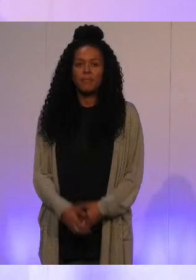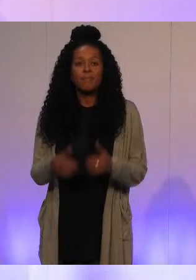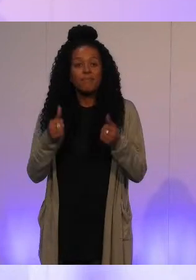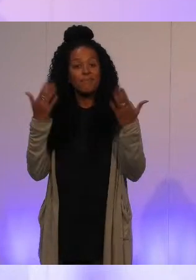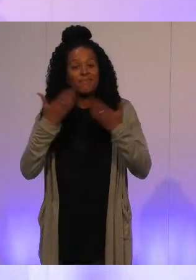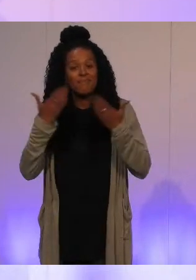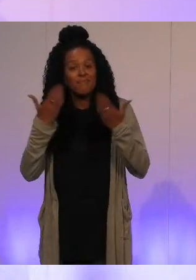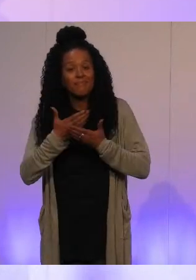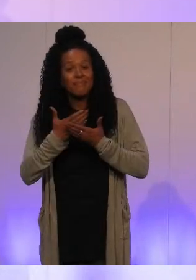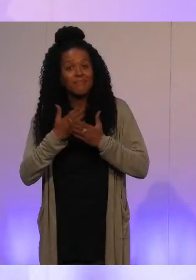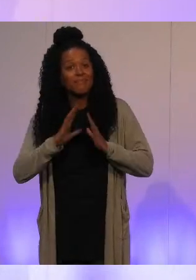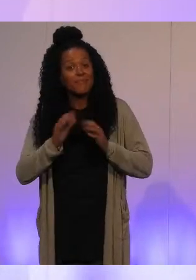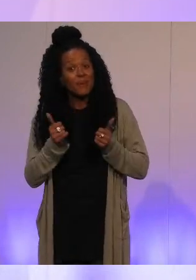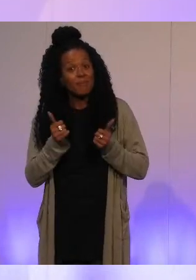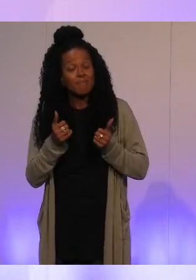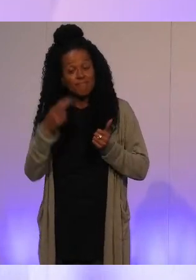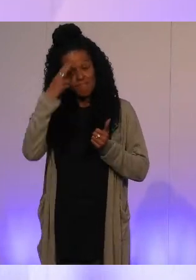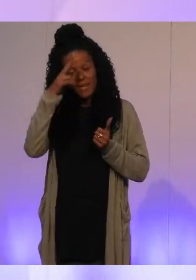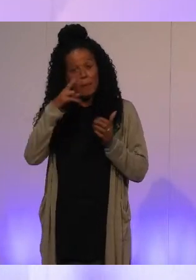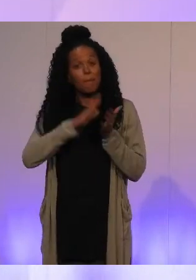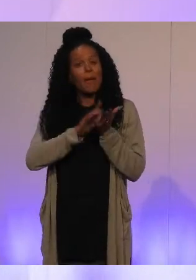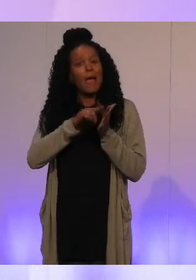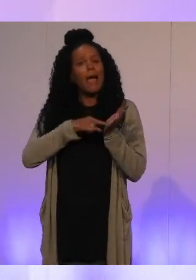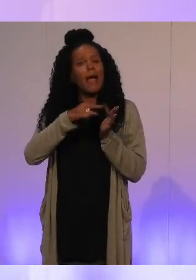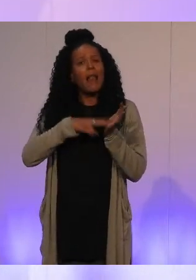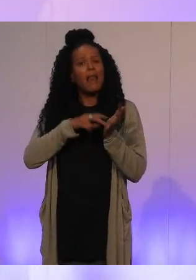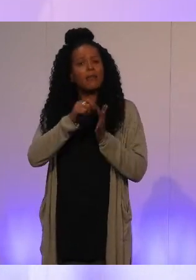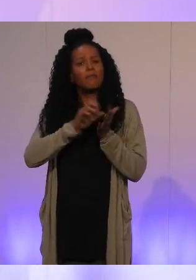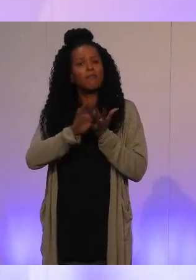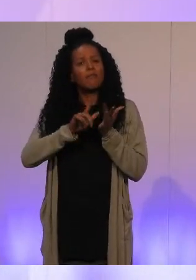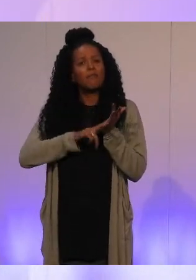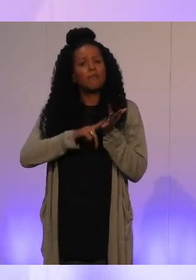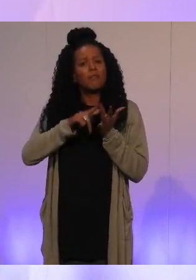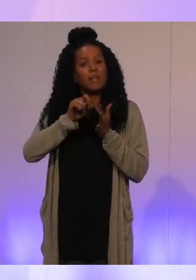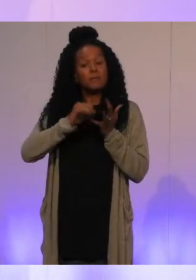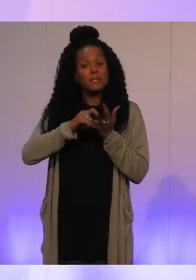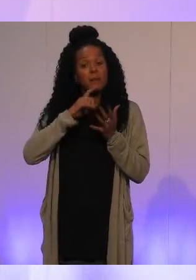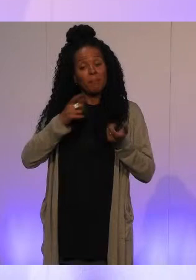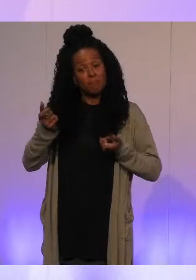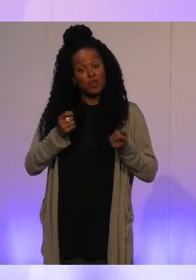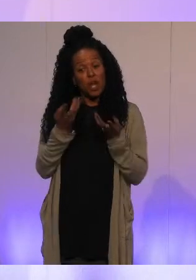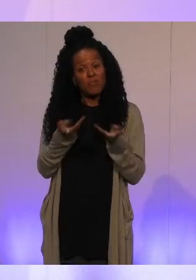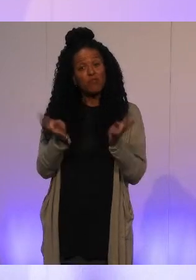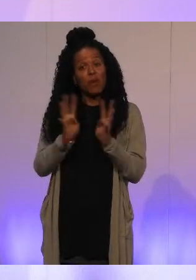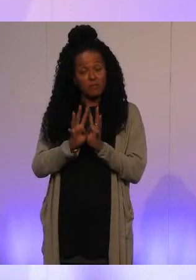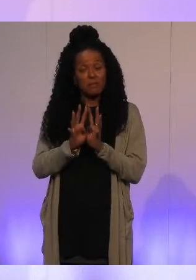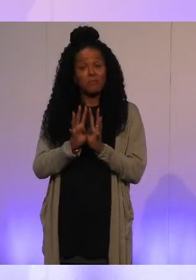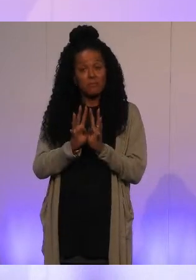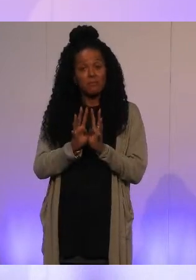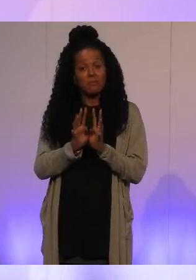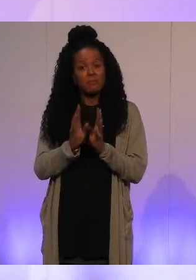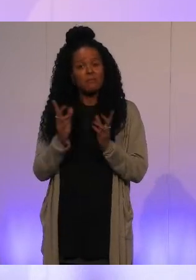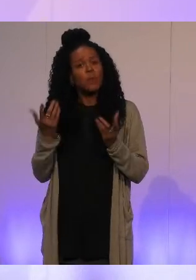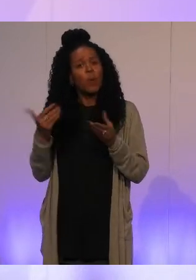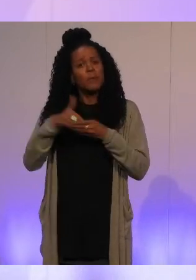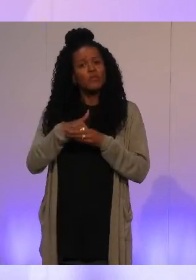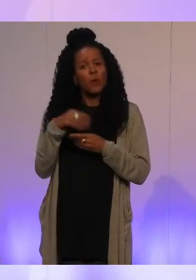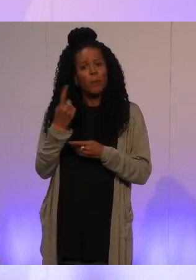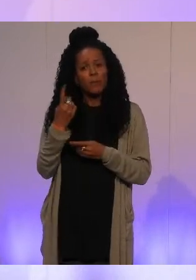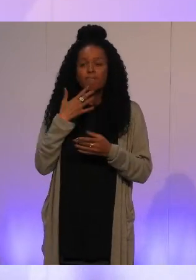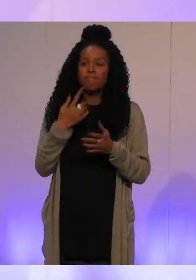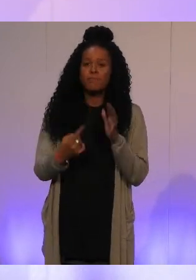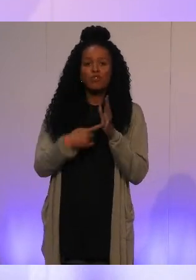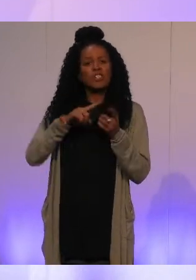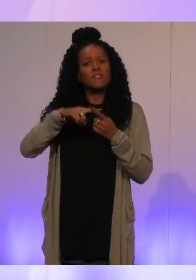Good evening and hello. My name is Helen Phillips. I'm the Chair of the Trust and I'm going to be joined this evening by our